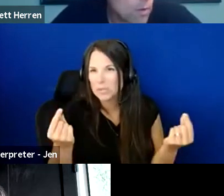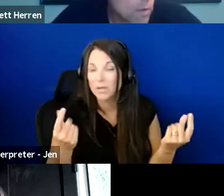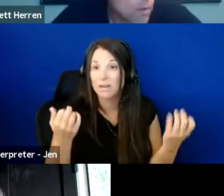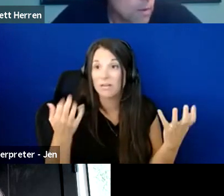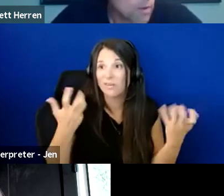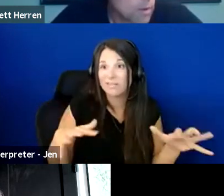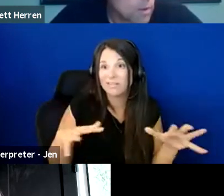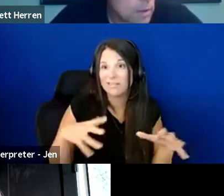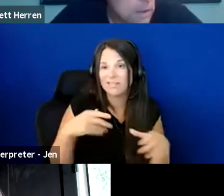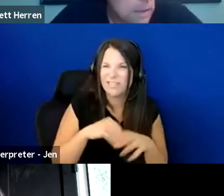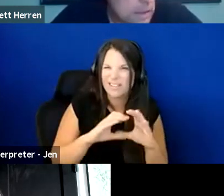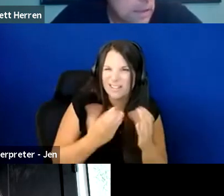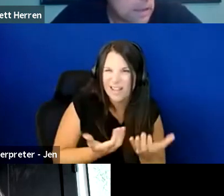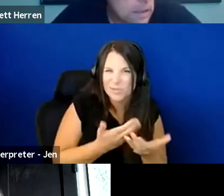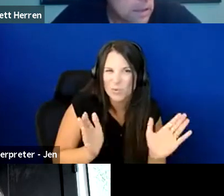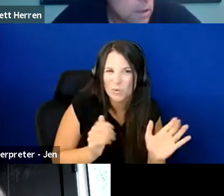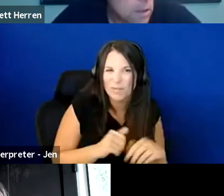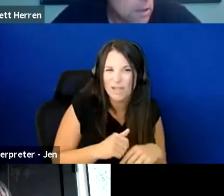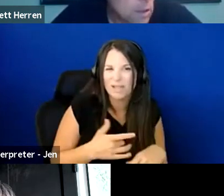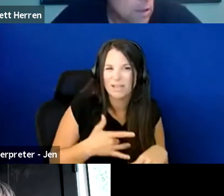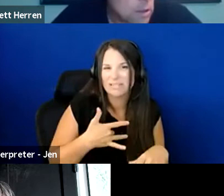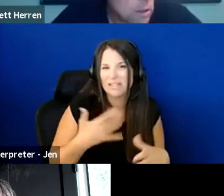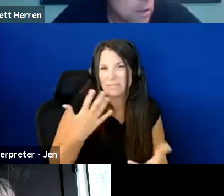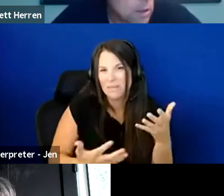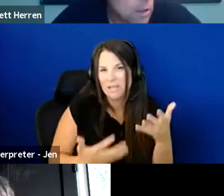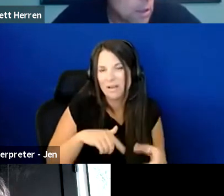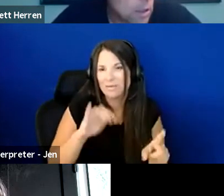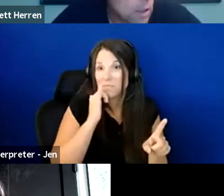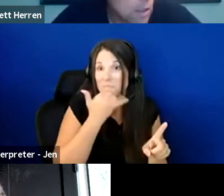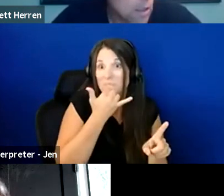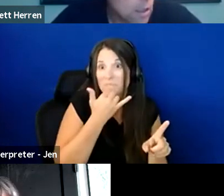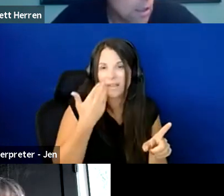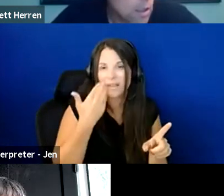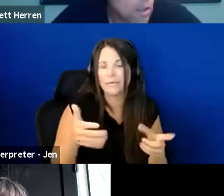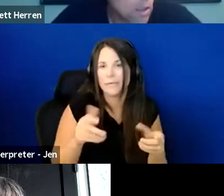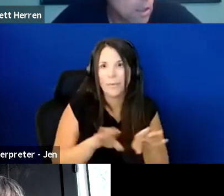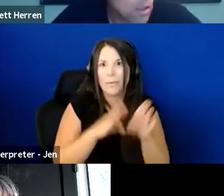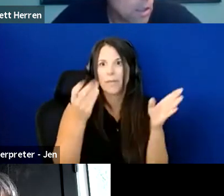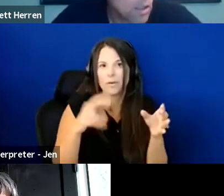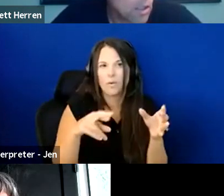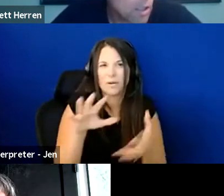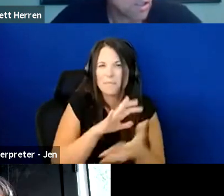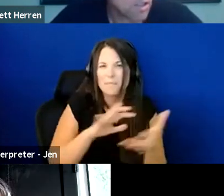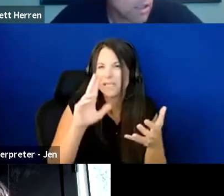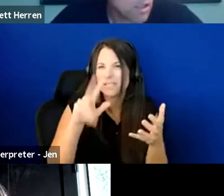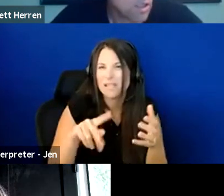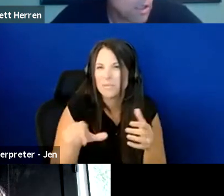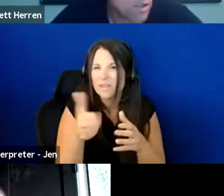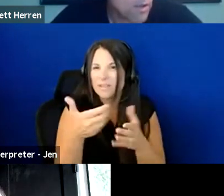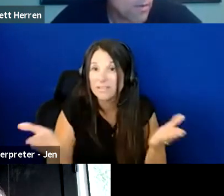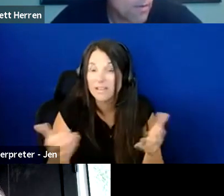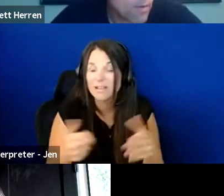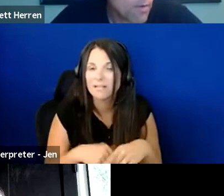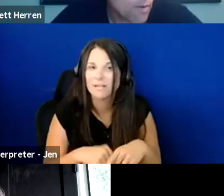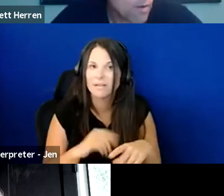in the class because I'm afraid I might accidentally, I don't know, open it or it get mixed up with my other stuff, but you just